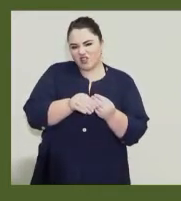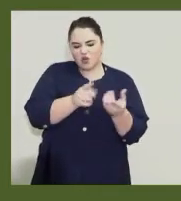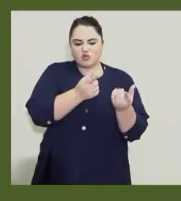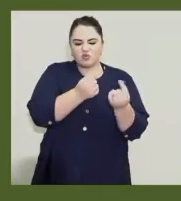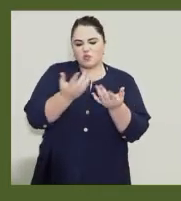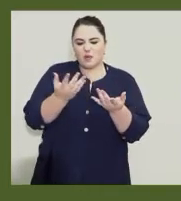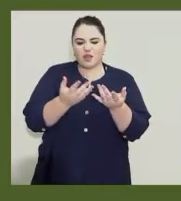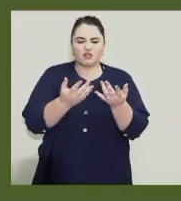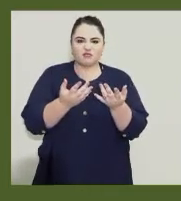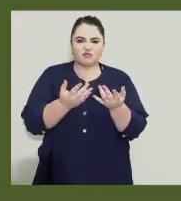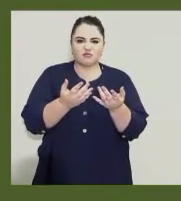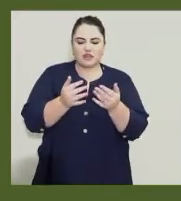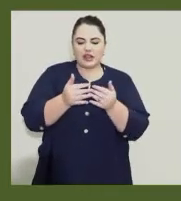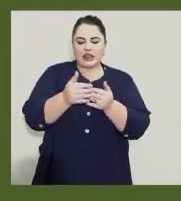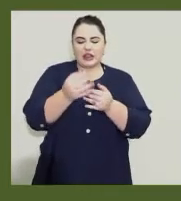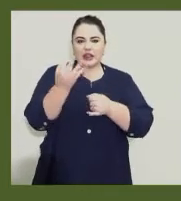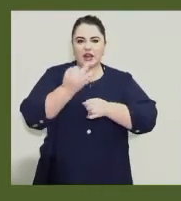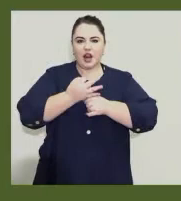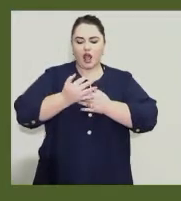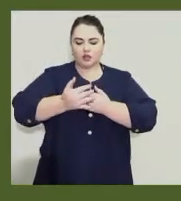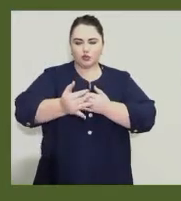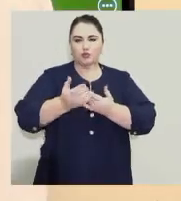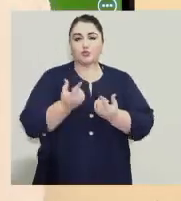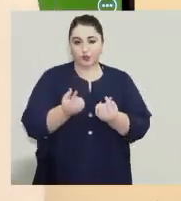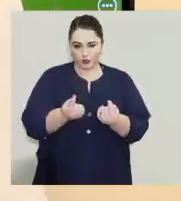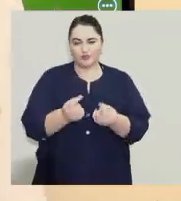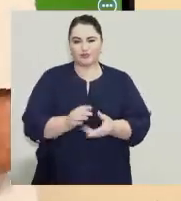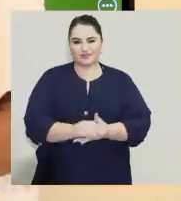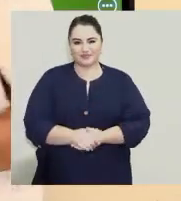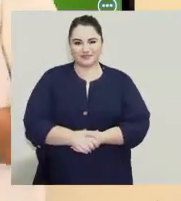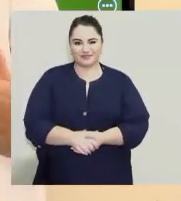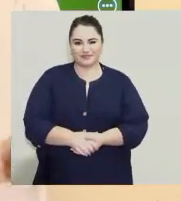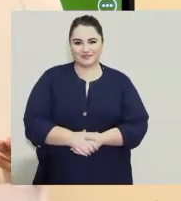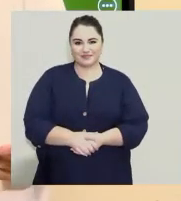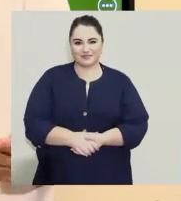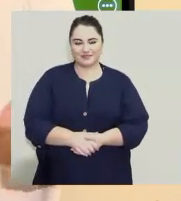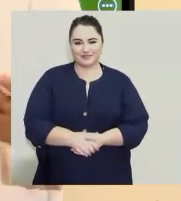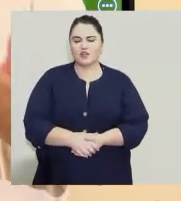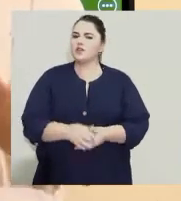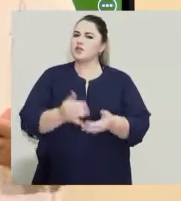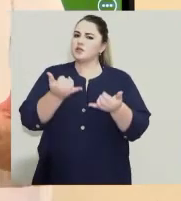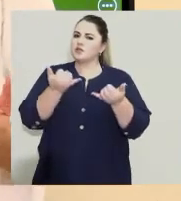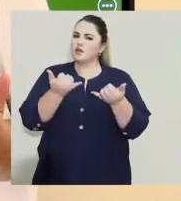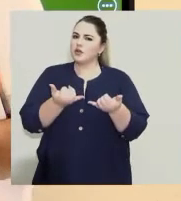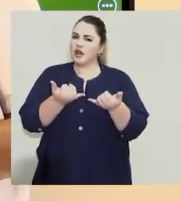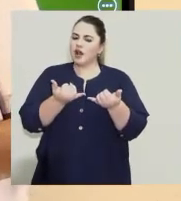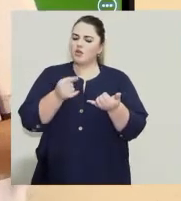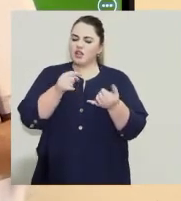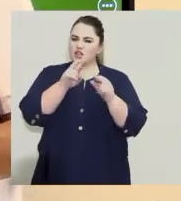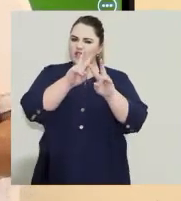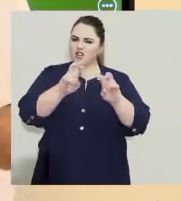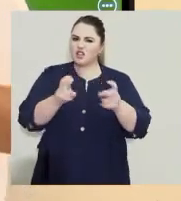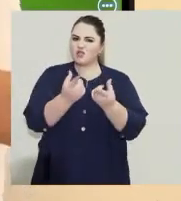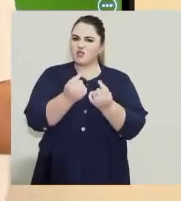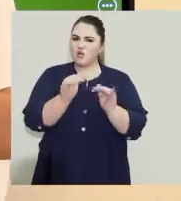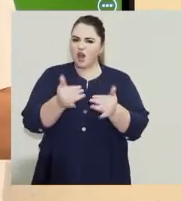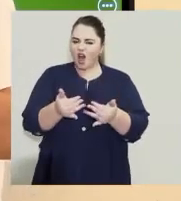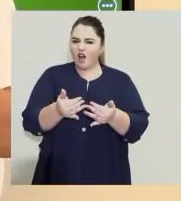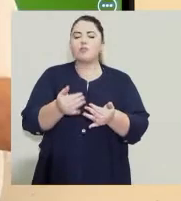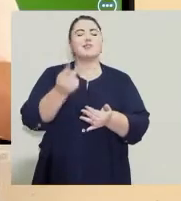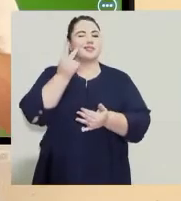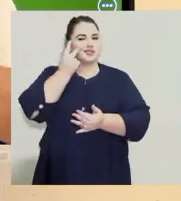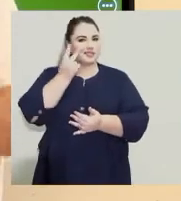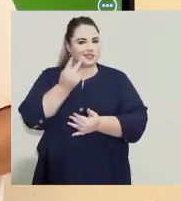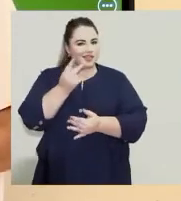conducted over a period of 3 days. So now, how was this specific investigation done? Let's look